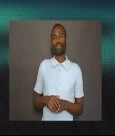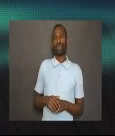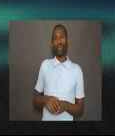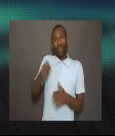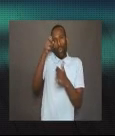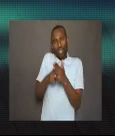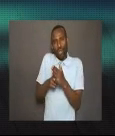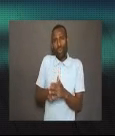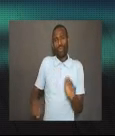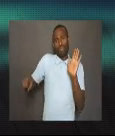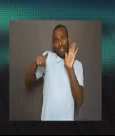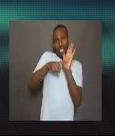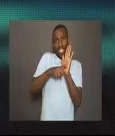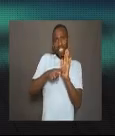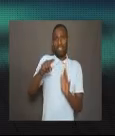result here will be